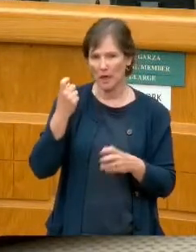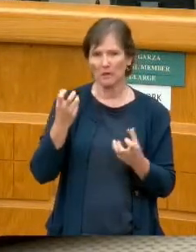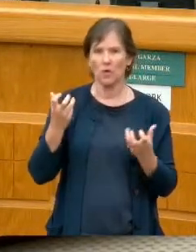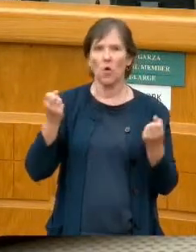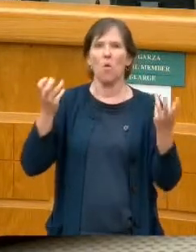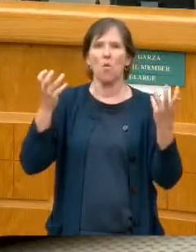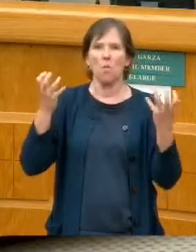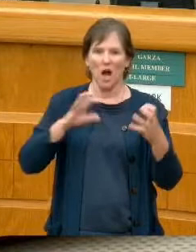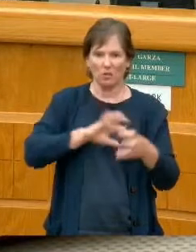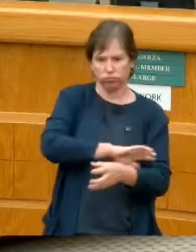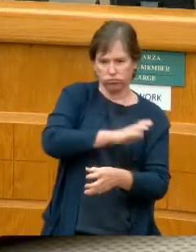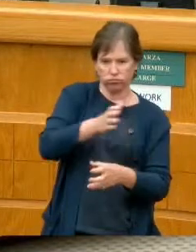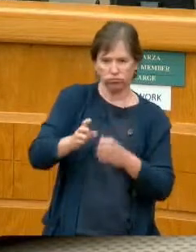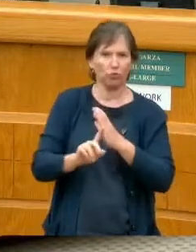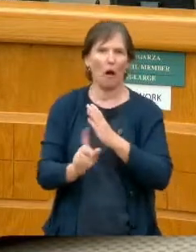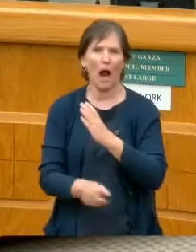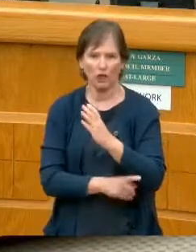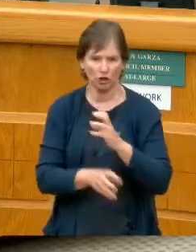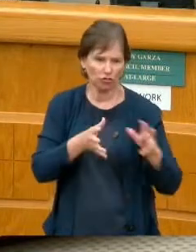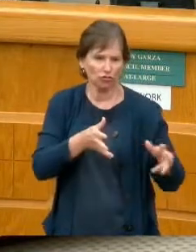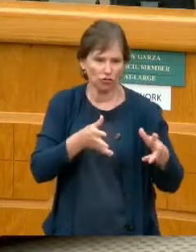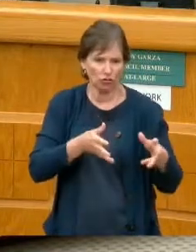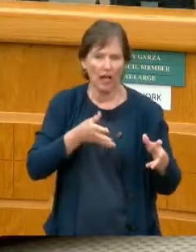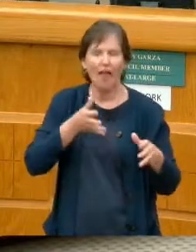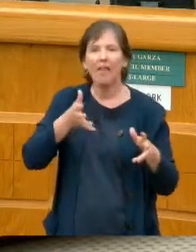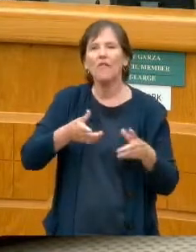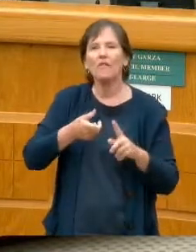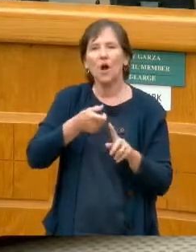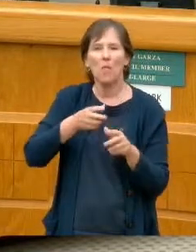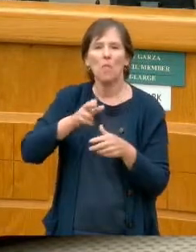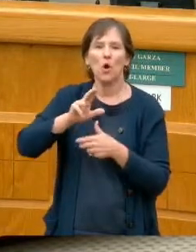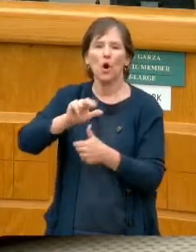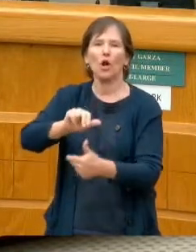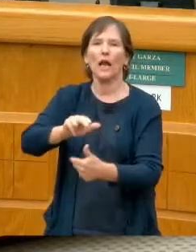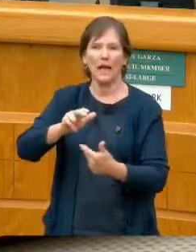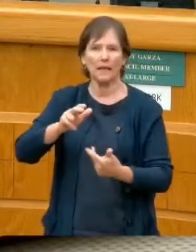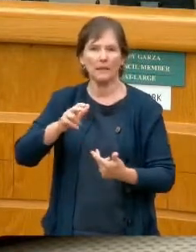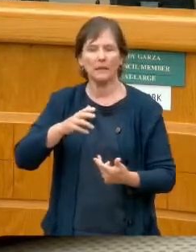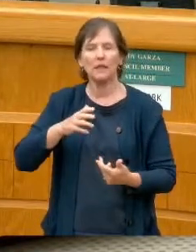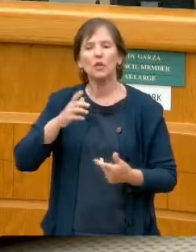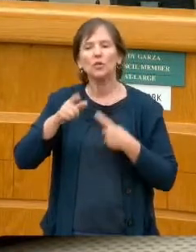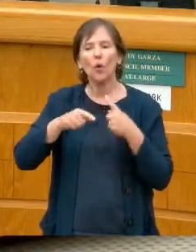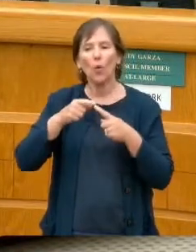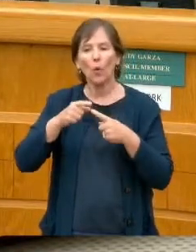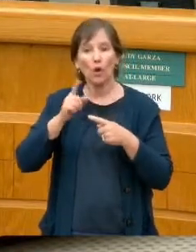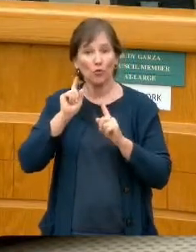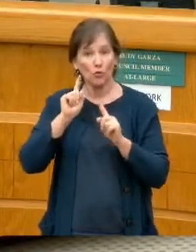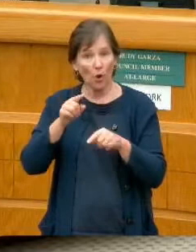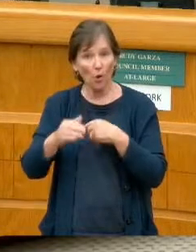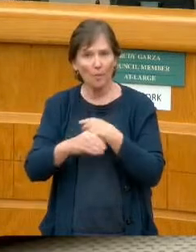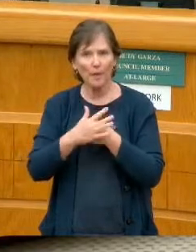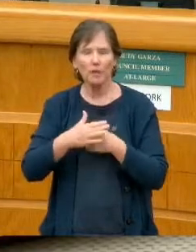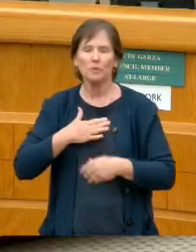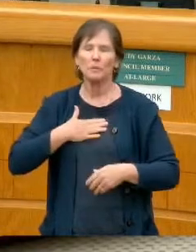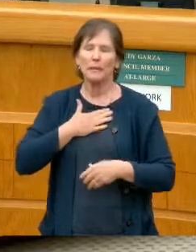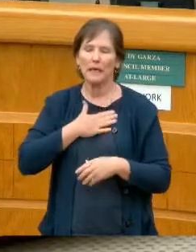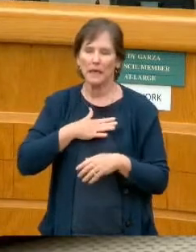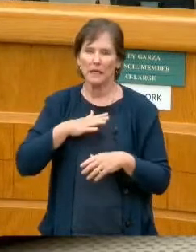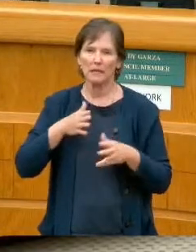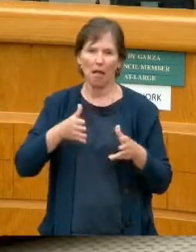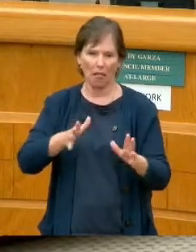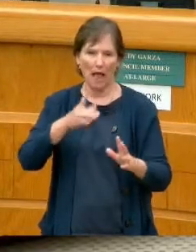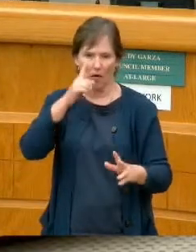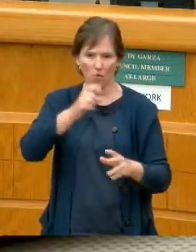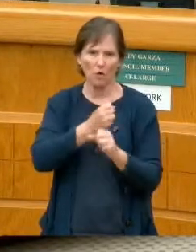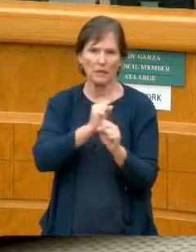please stay out of the closed areas. The restricted areas are there for our safety. It allows work to be done, and it's very important because if